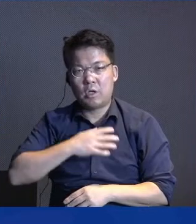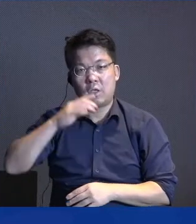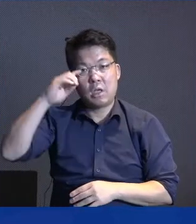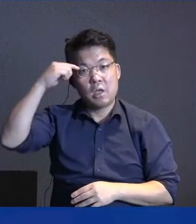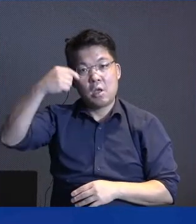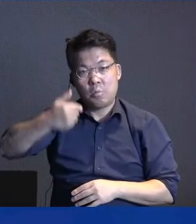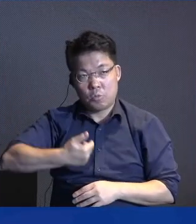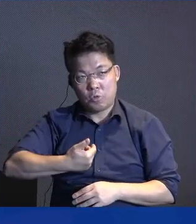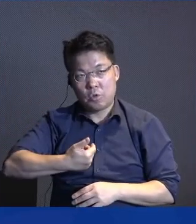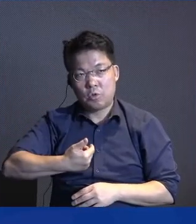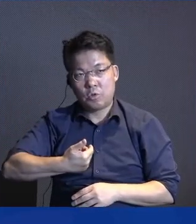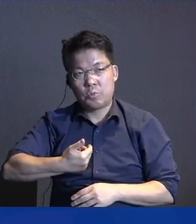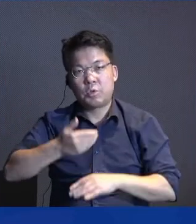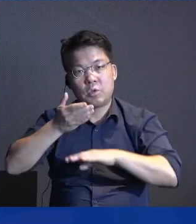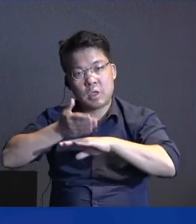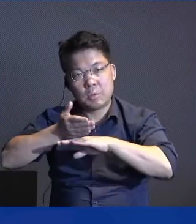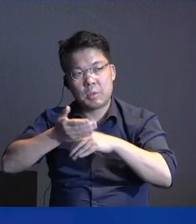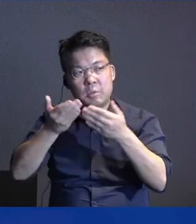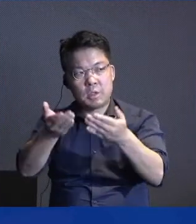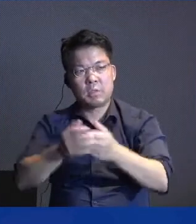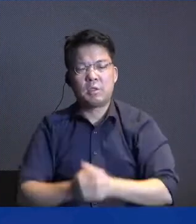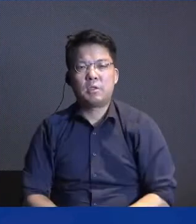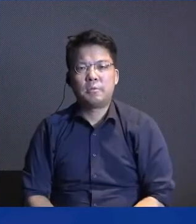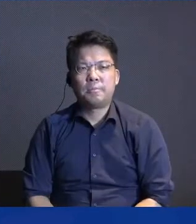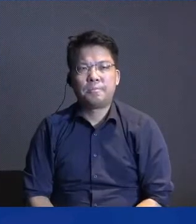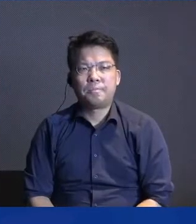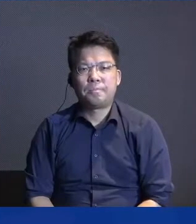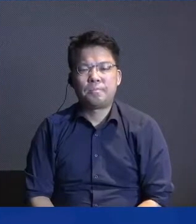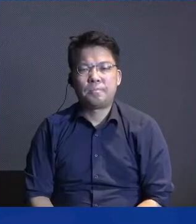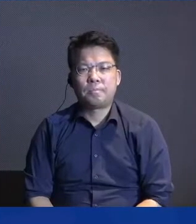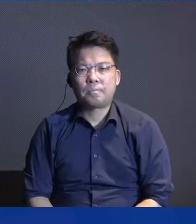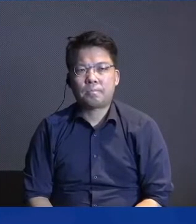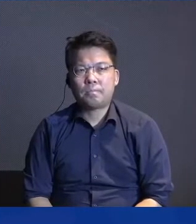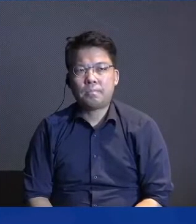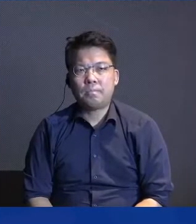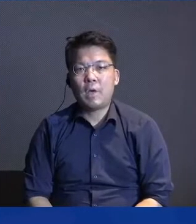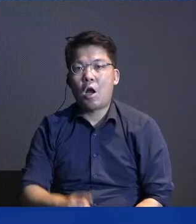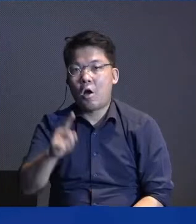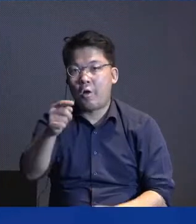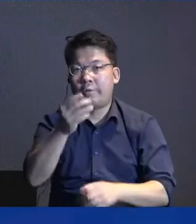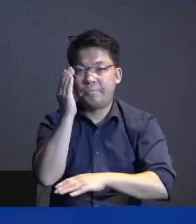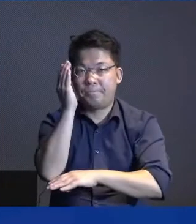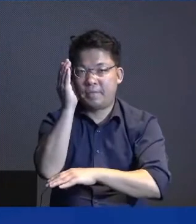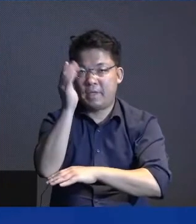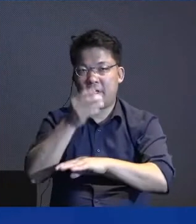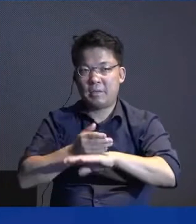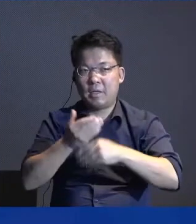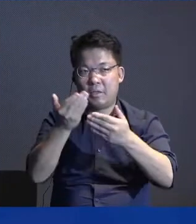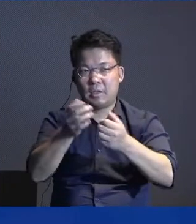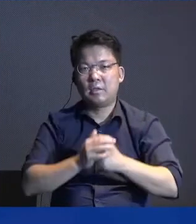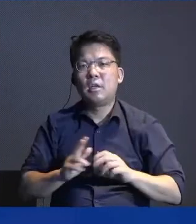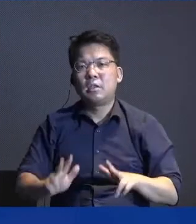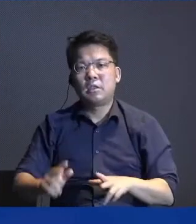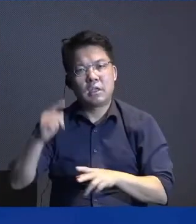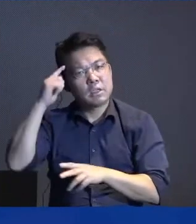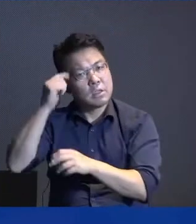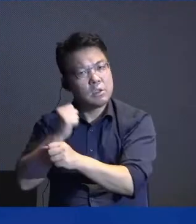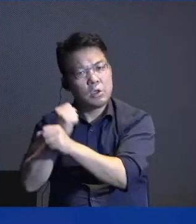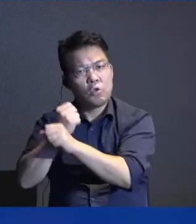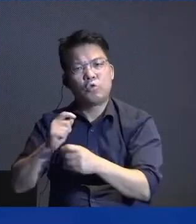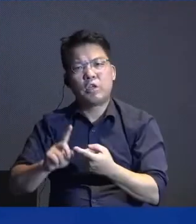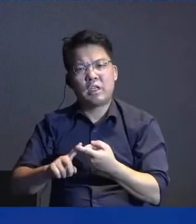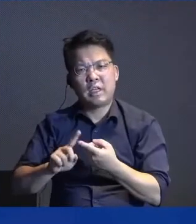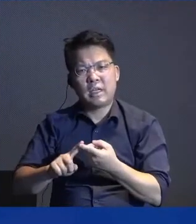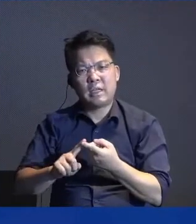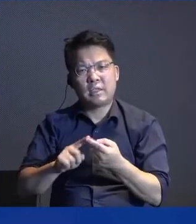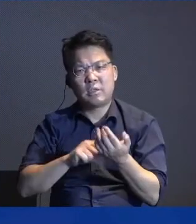you, Dr. Lee. Thank you so much for sharing your research on mental health issues of older adults, and